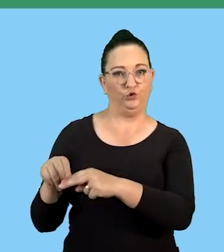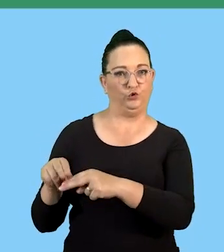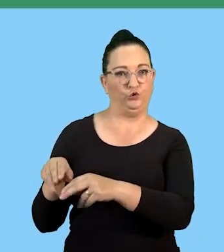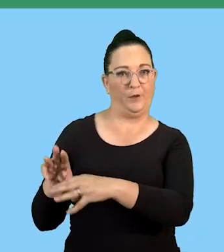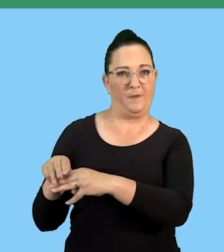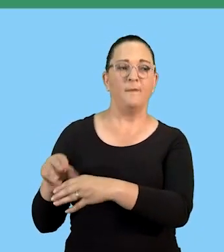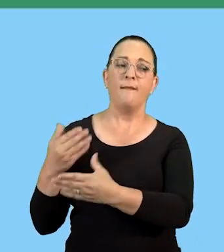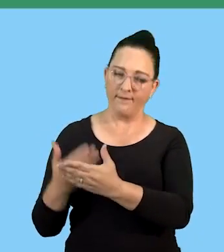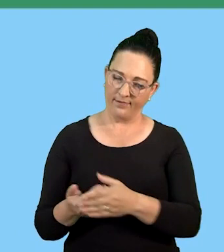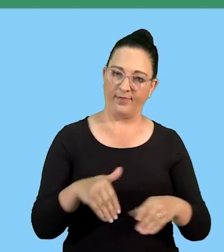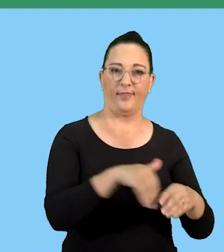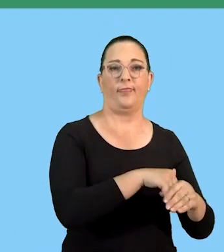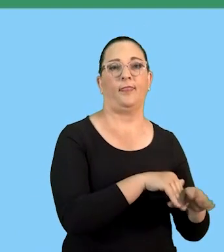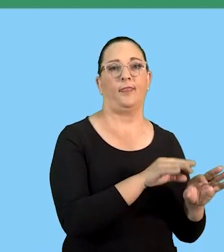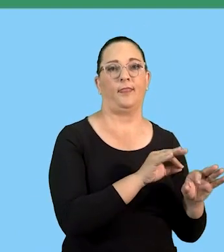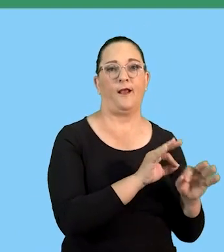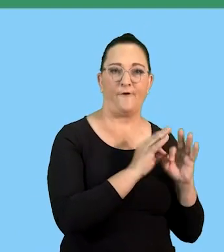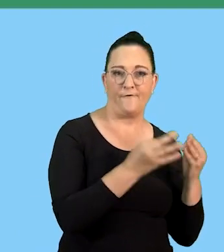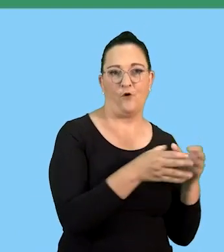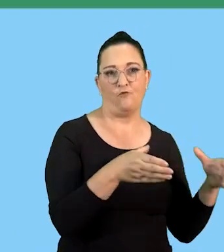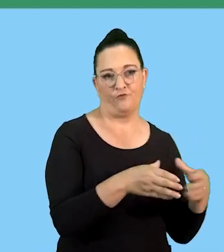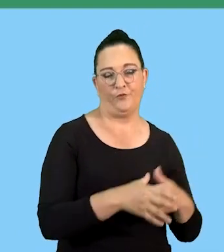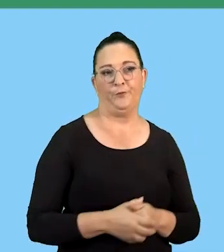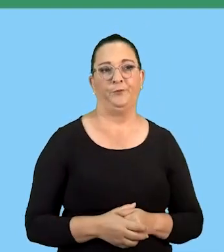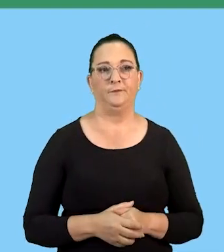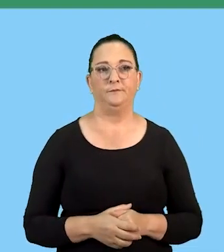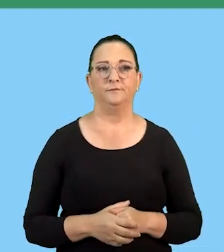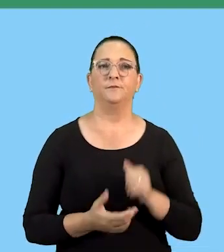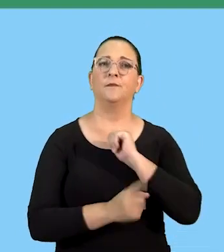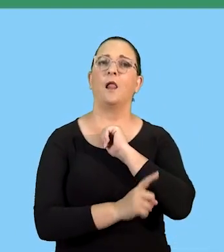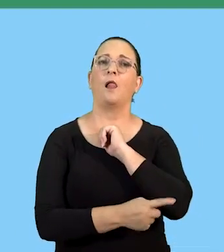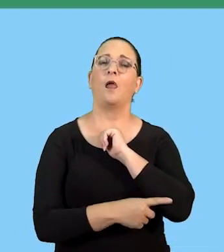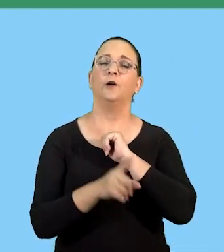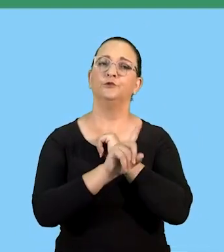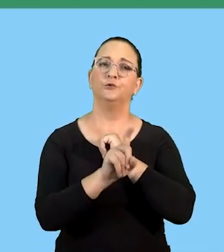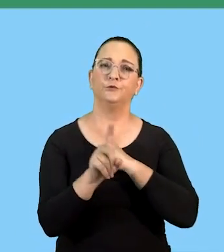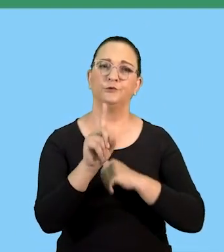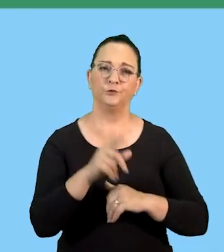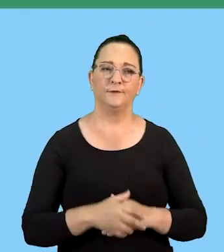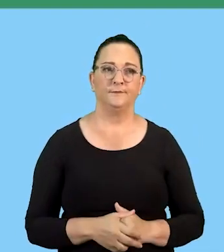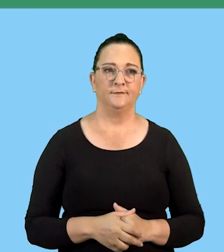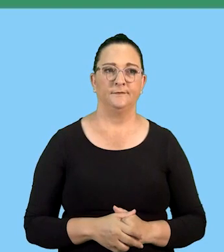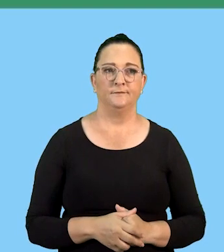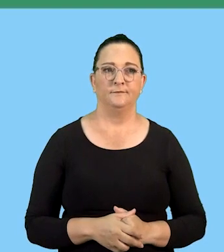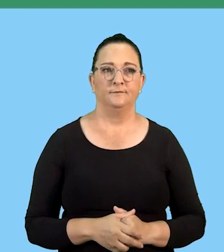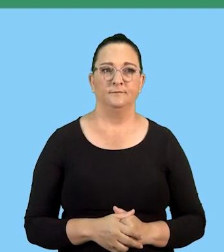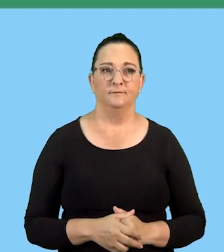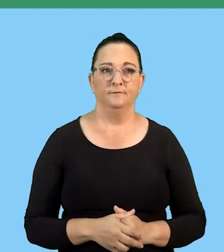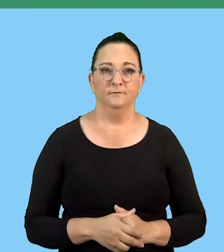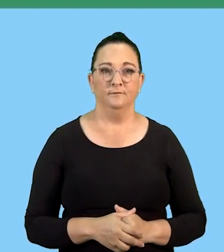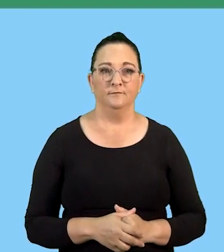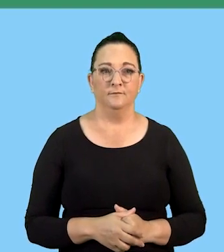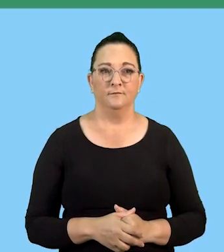to a workplace forum. We move on to the last question. It reads as